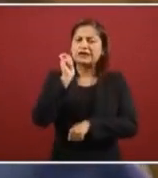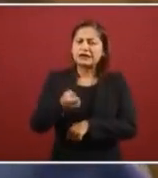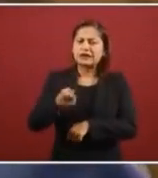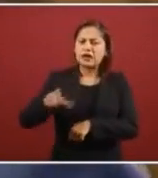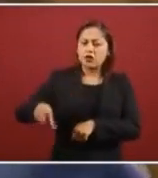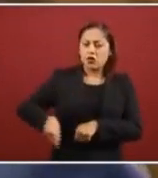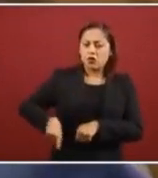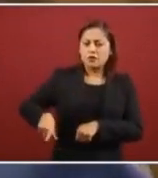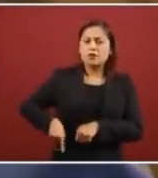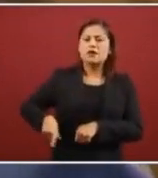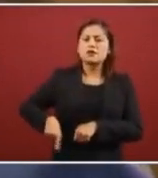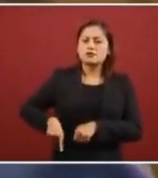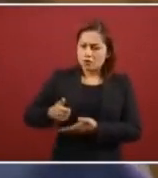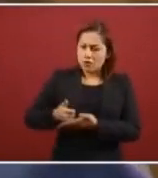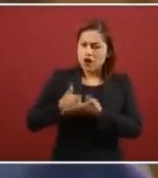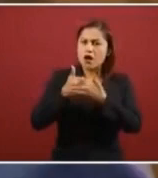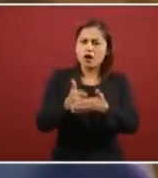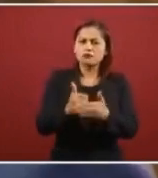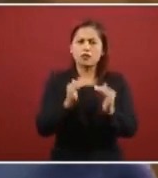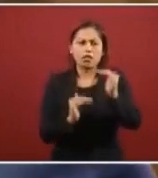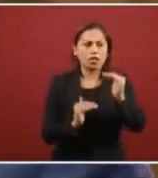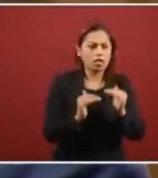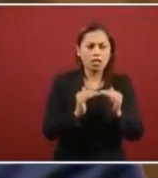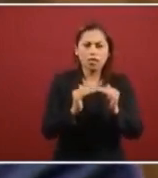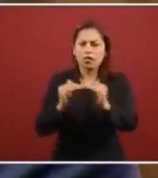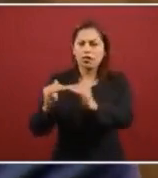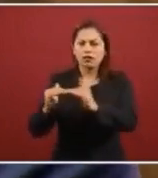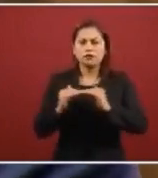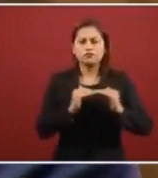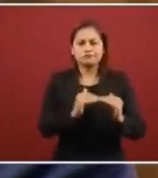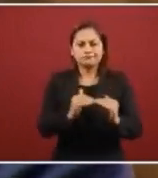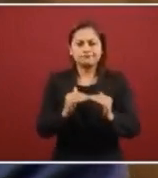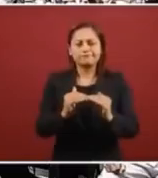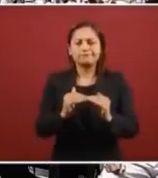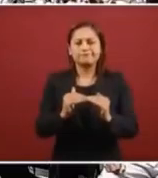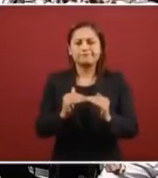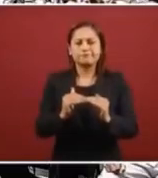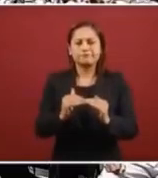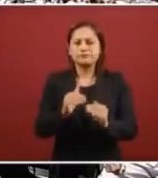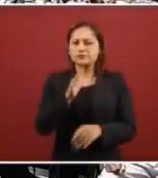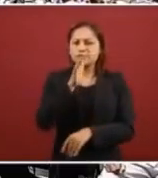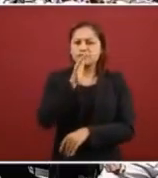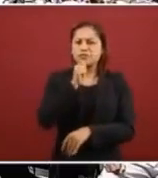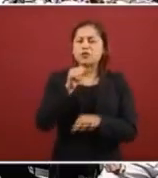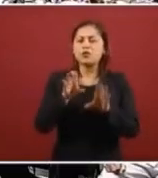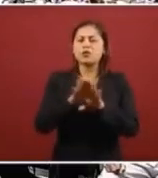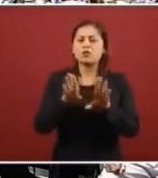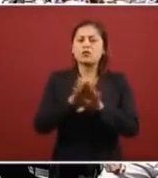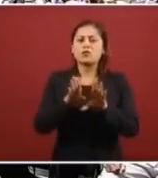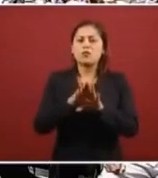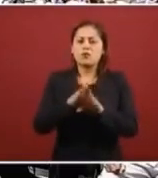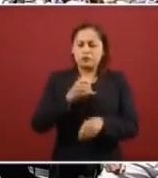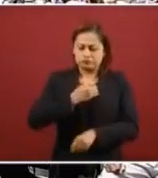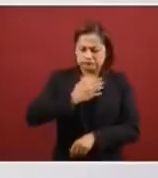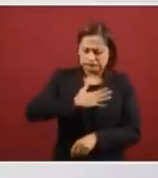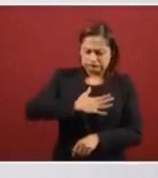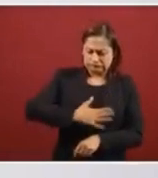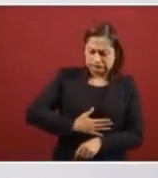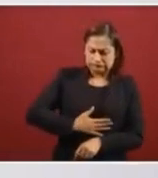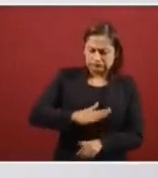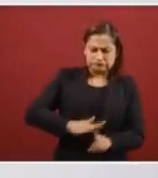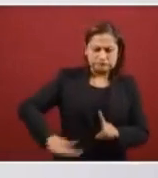temper that inequality of society it's not possible to continue the same